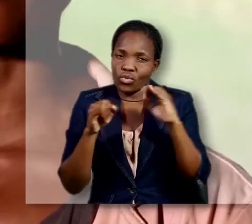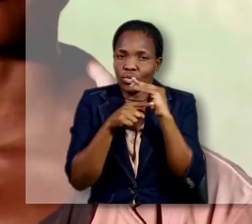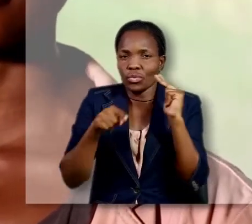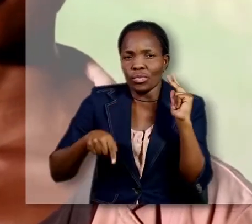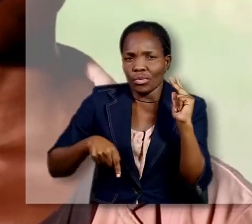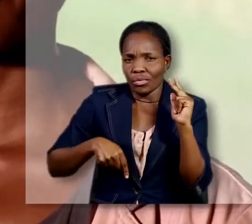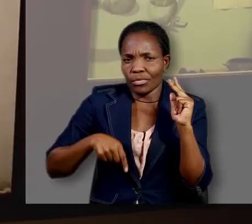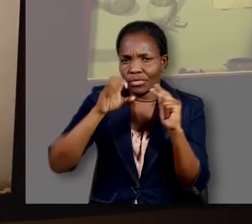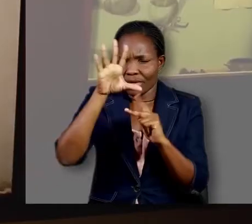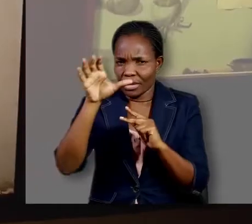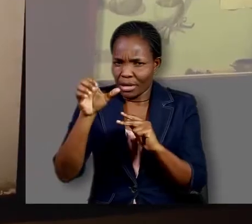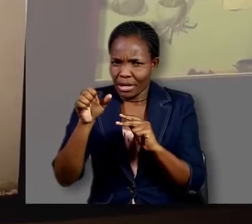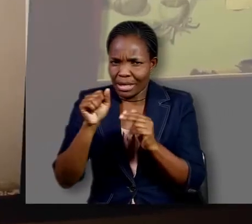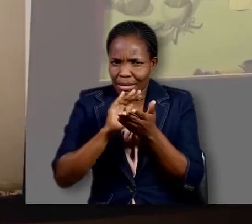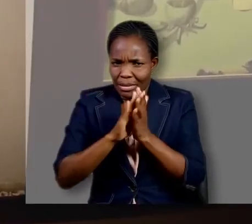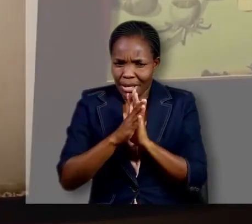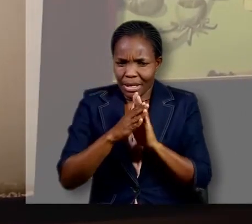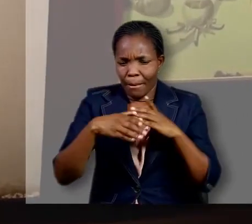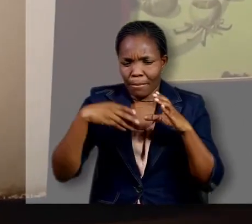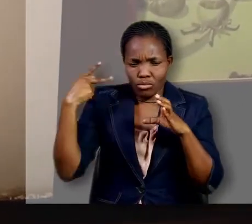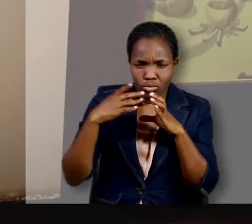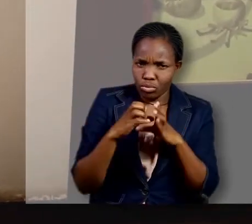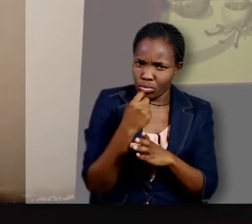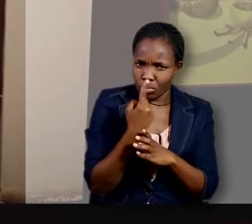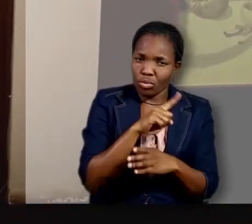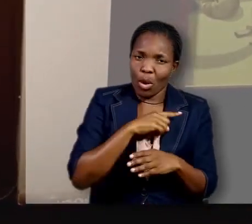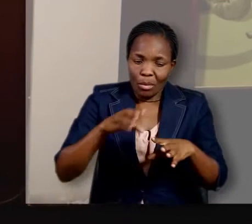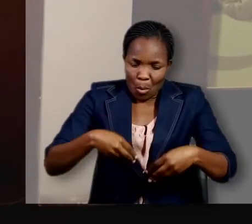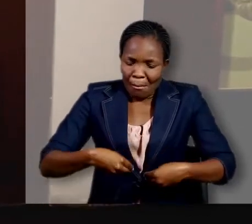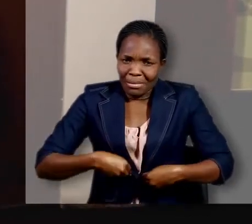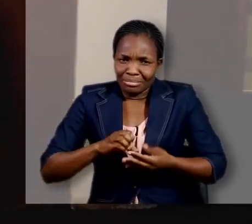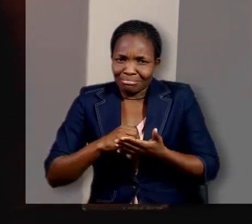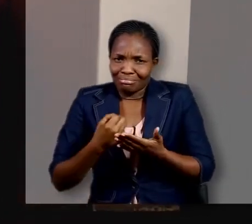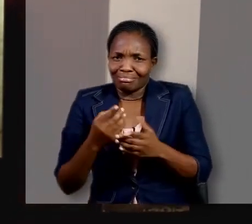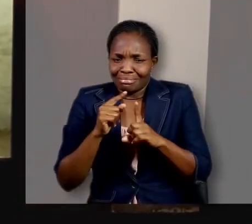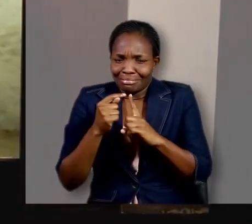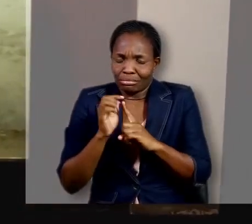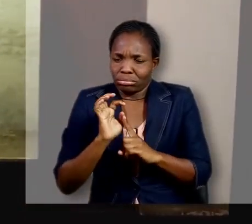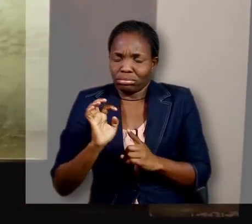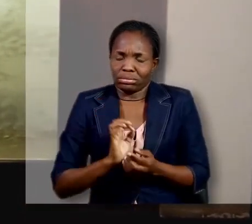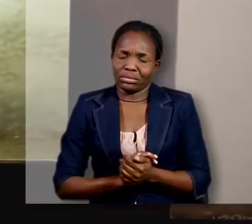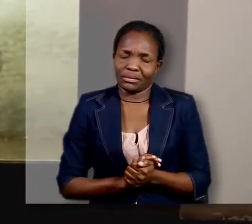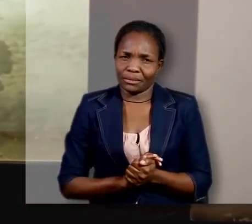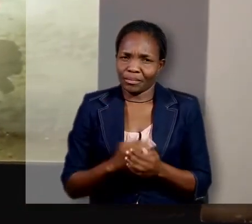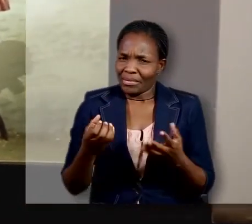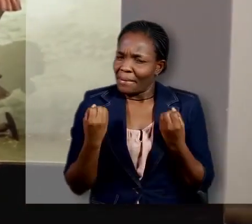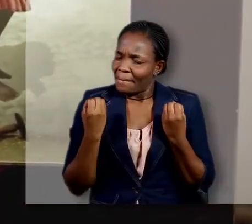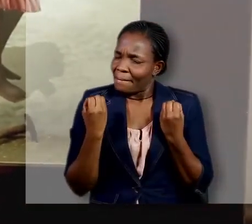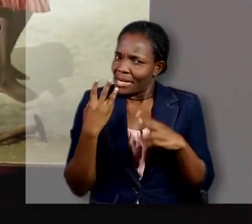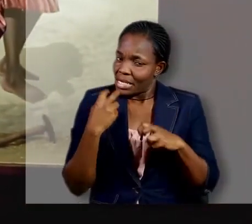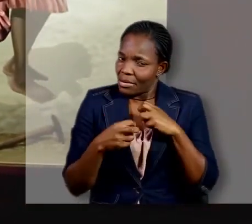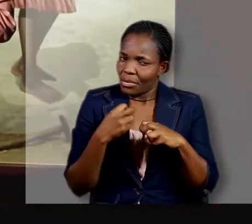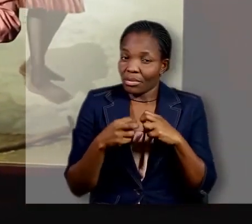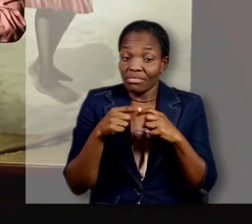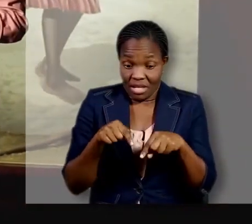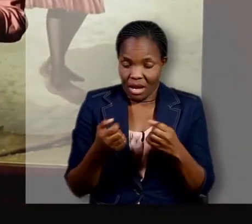ethnic rivalries. Many of these problems still exist, so to have an African state that is truly democratic is really hard